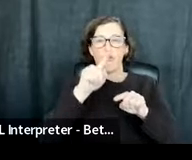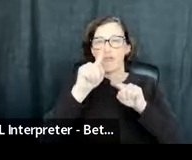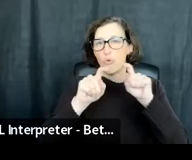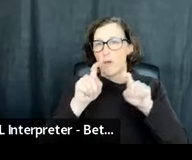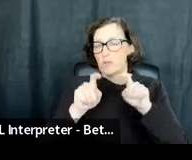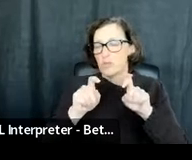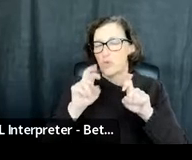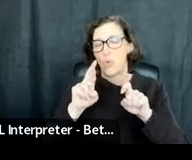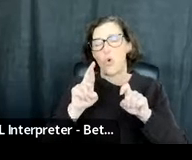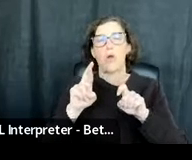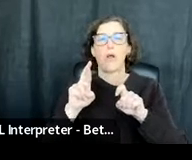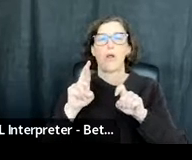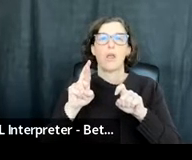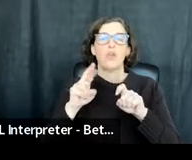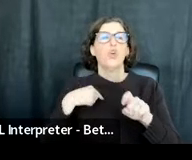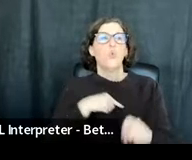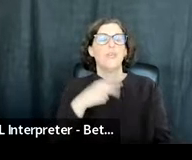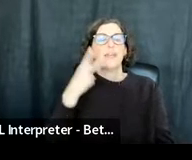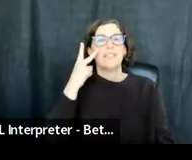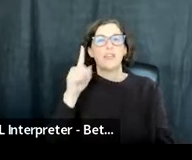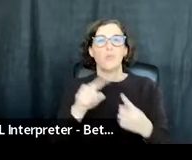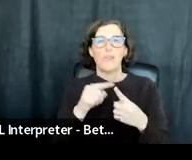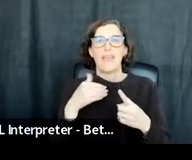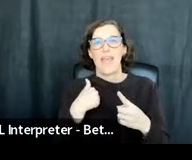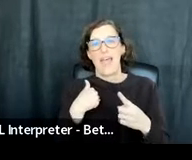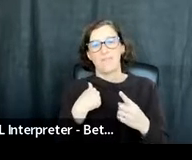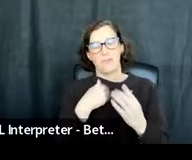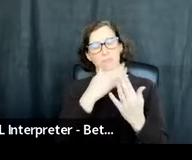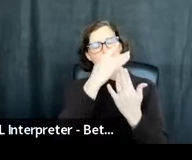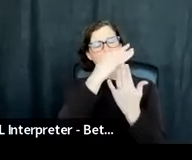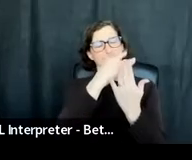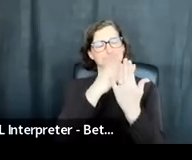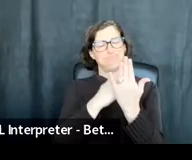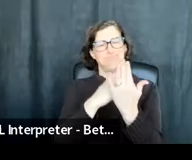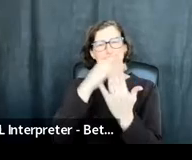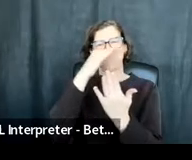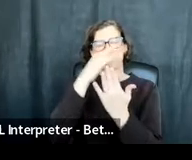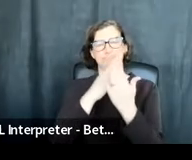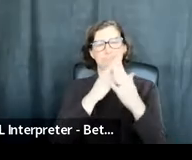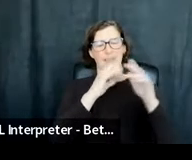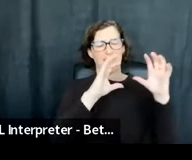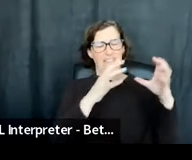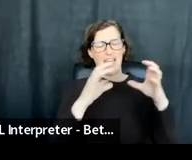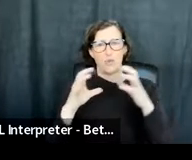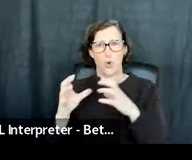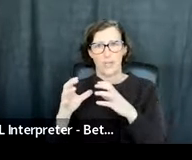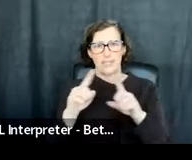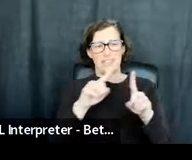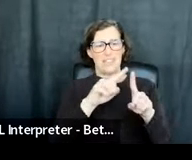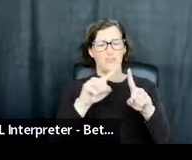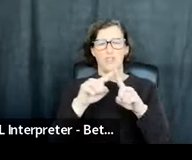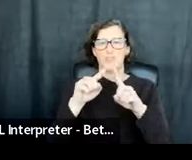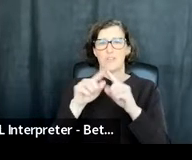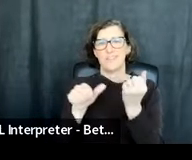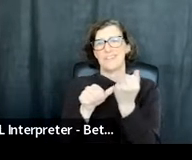be we've seen them where they have huge lists of catalogs broken down by assistive technology or